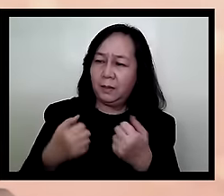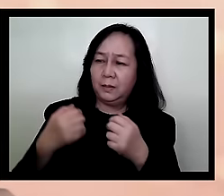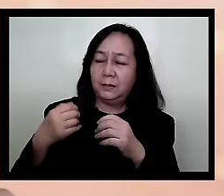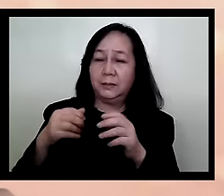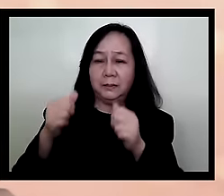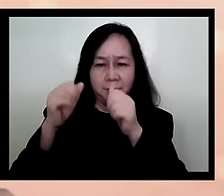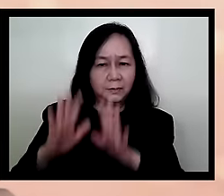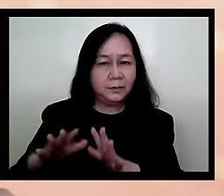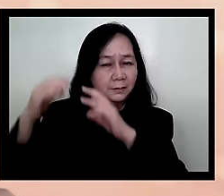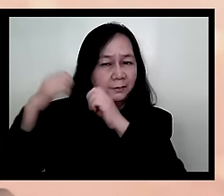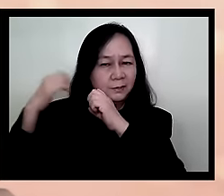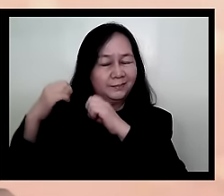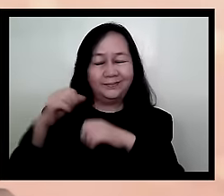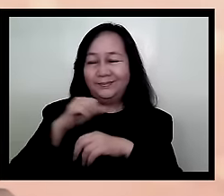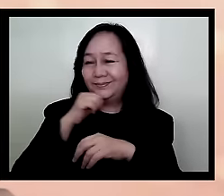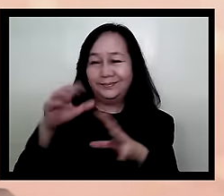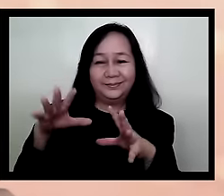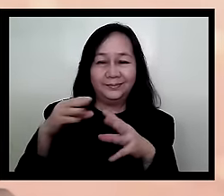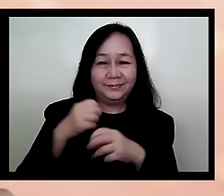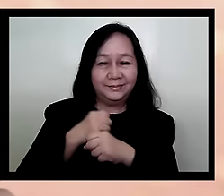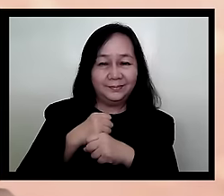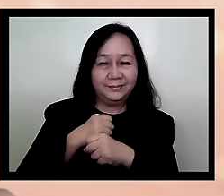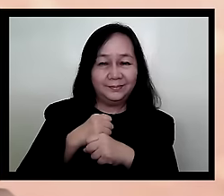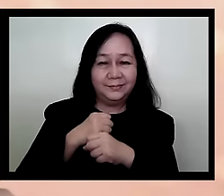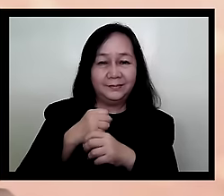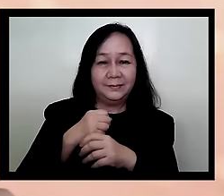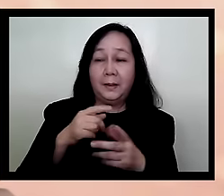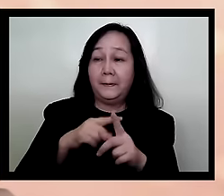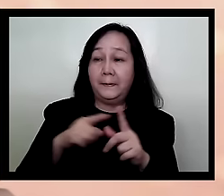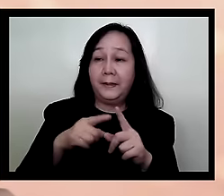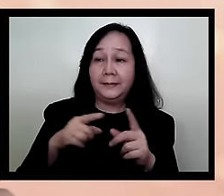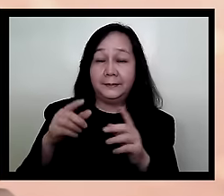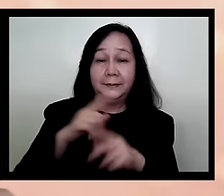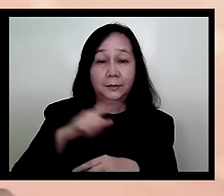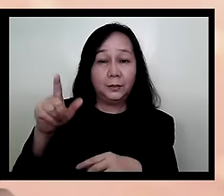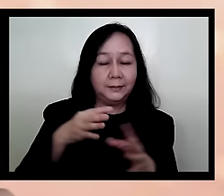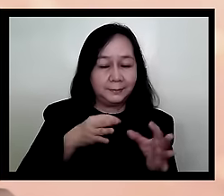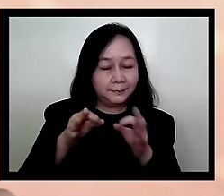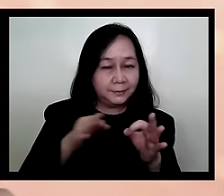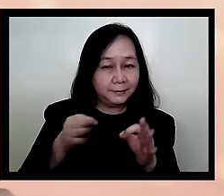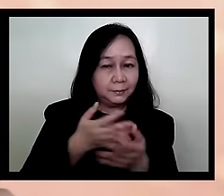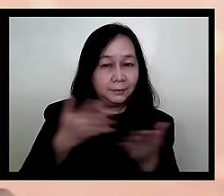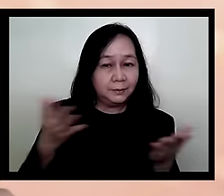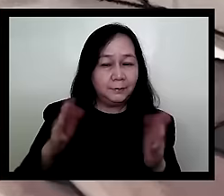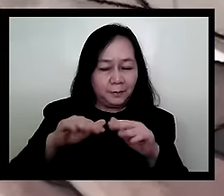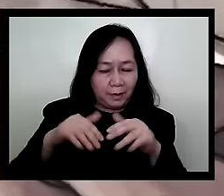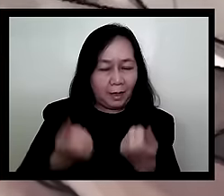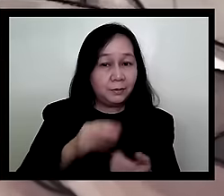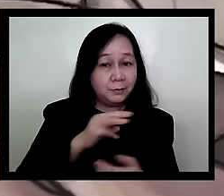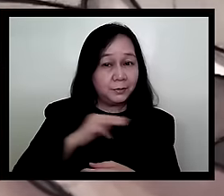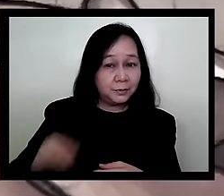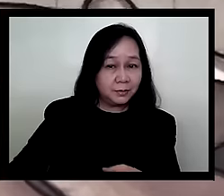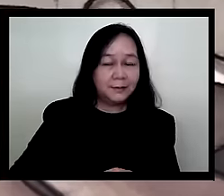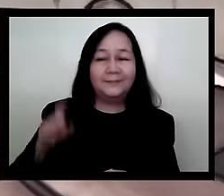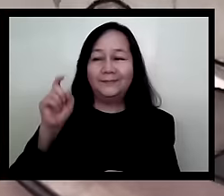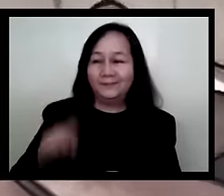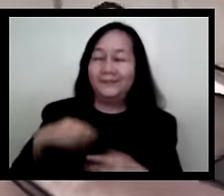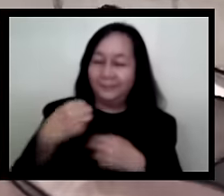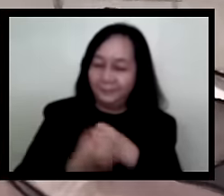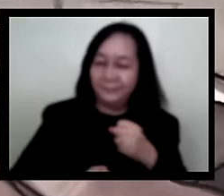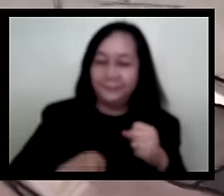not met then the Lord explained to them how the Messiah should suffer and they